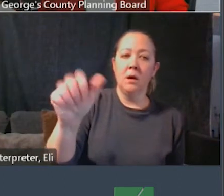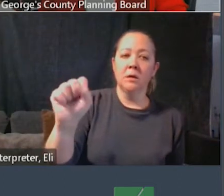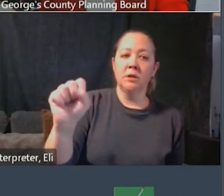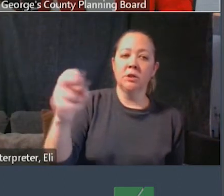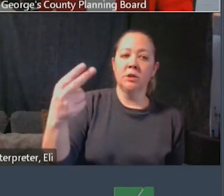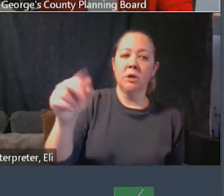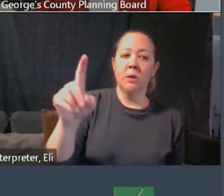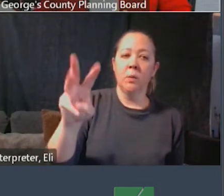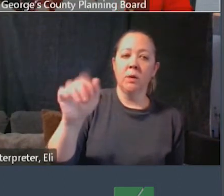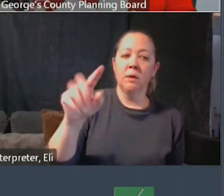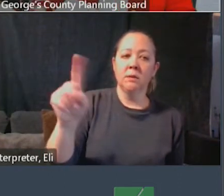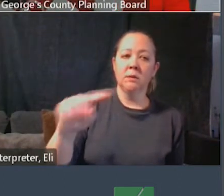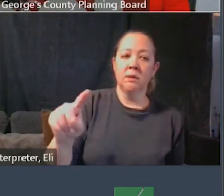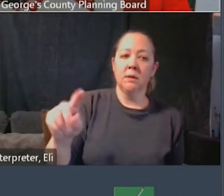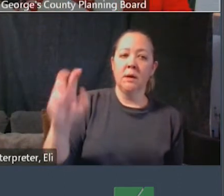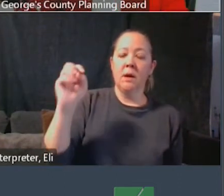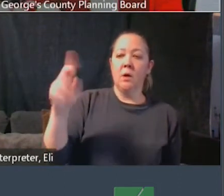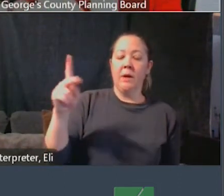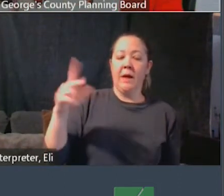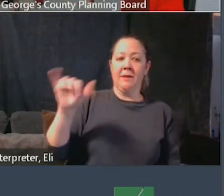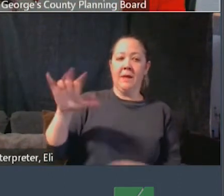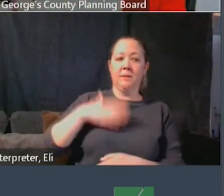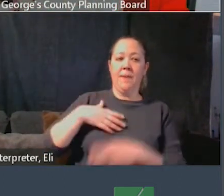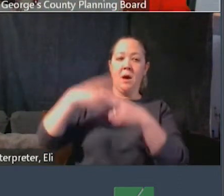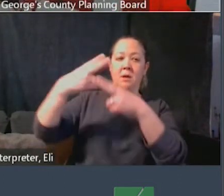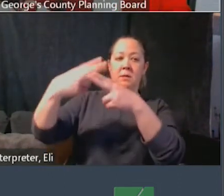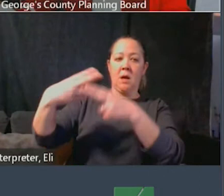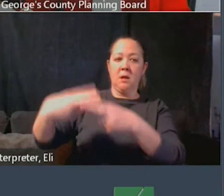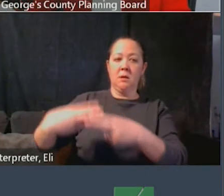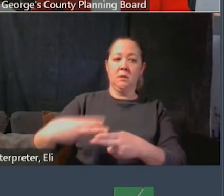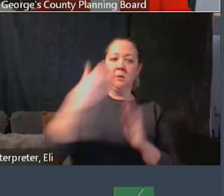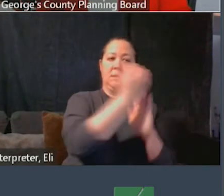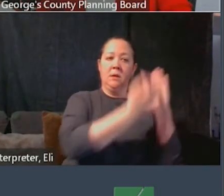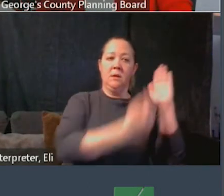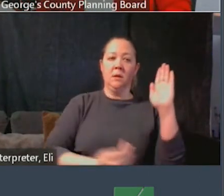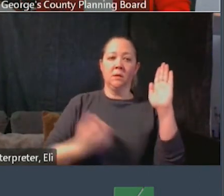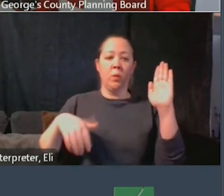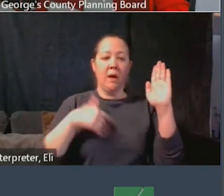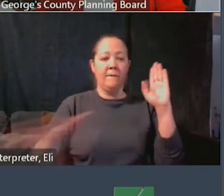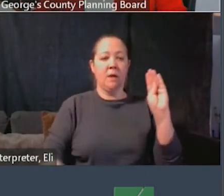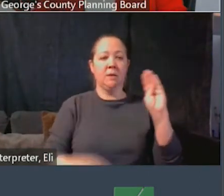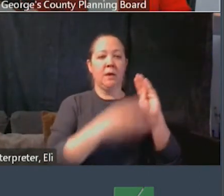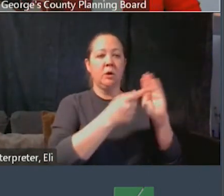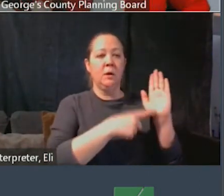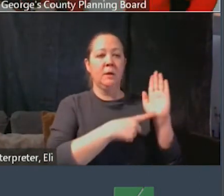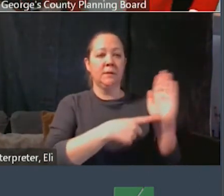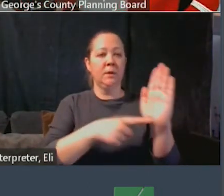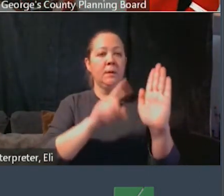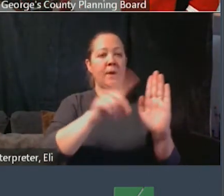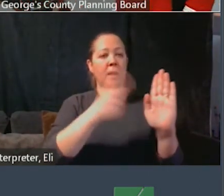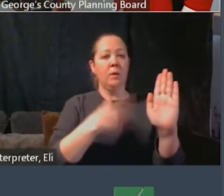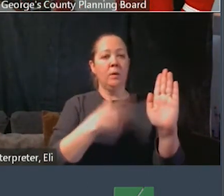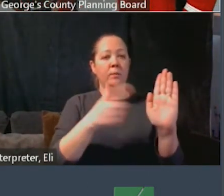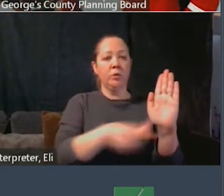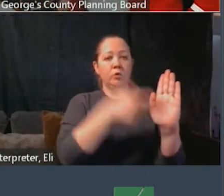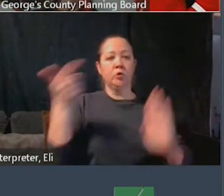Okay, that concludes my sign-up list for persons. We do have additional exhibits and whatnot, but I'm going to turn it over to Bobby Ray because